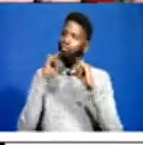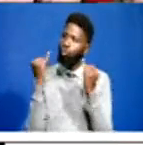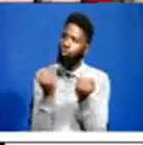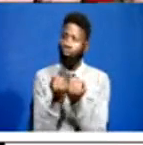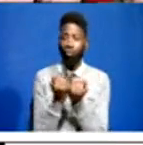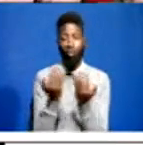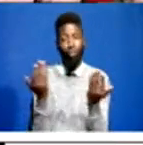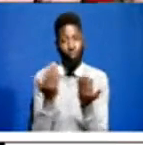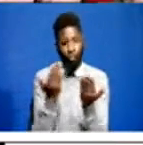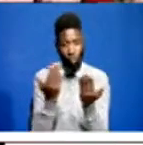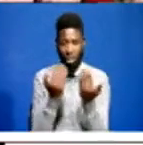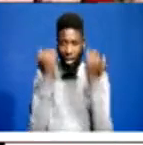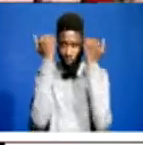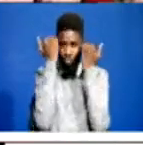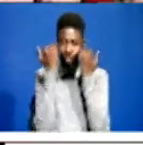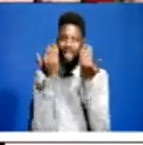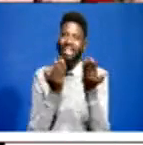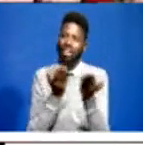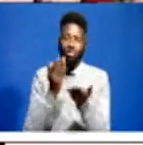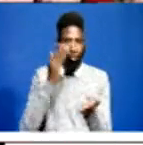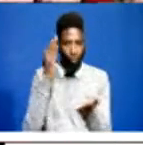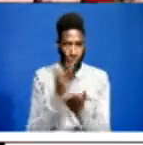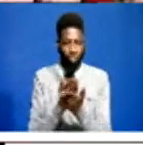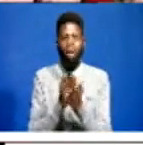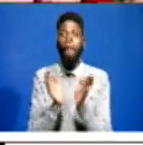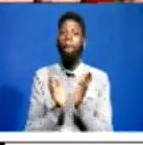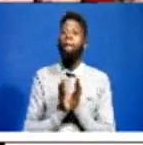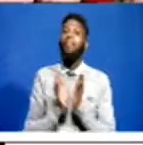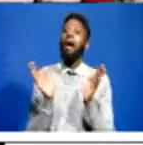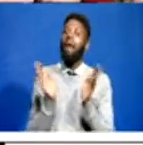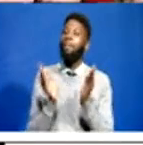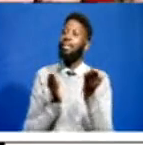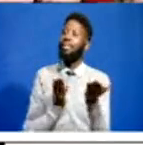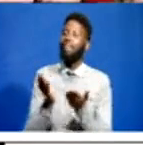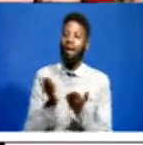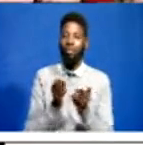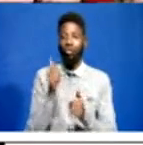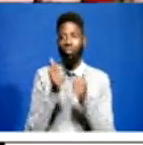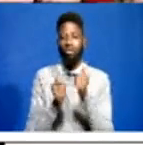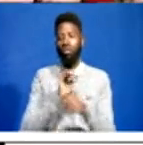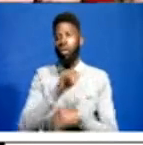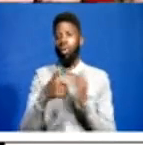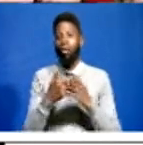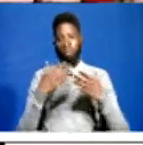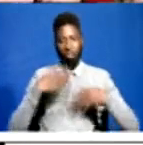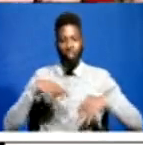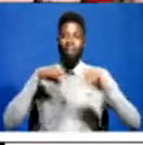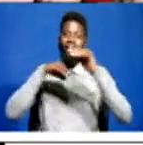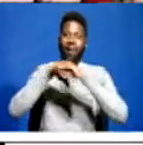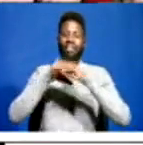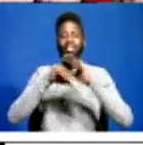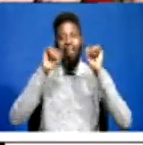judicial services are truly public goods that are accessible to all citizens, including the